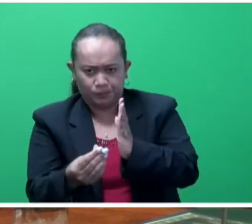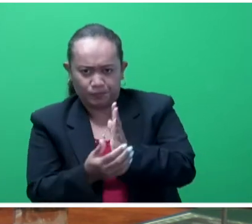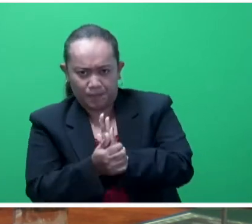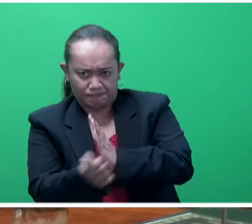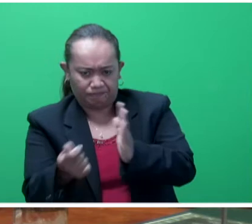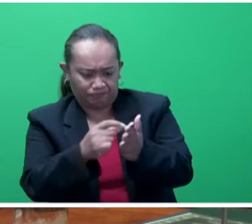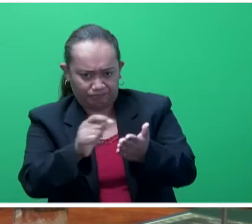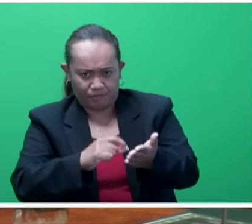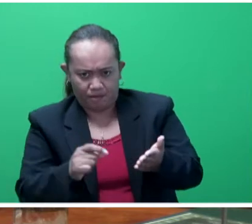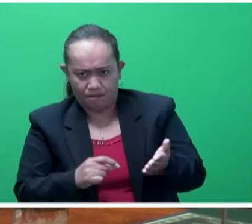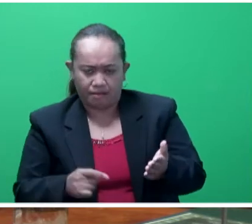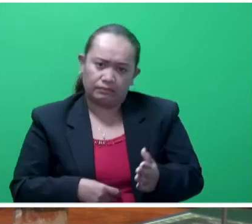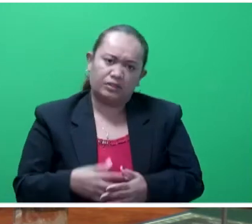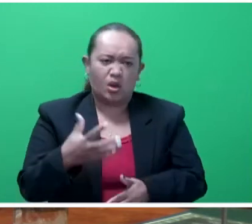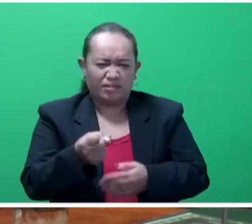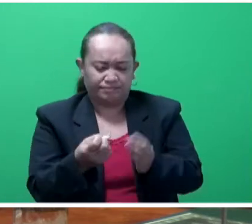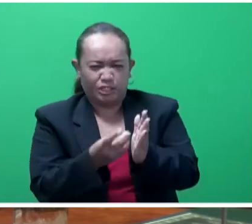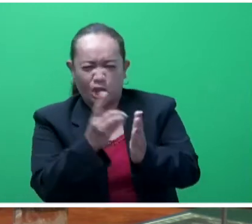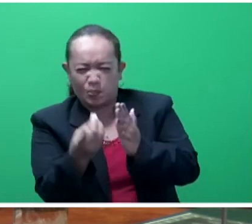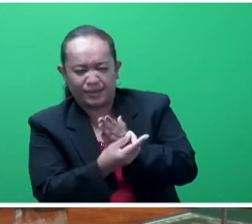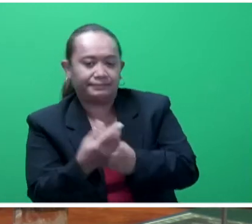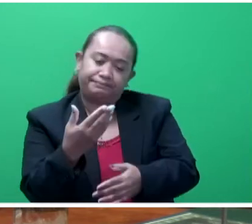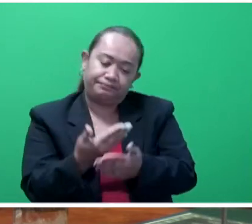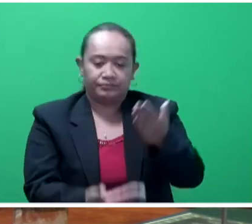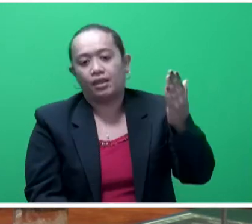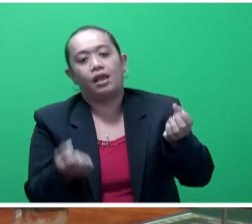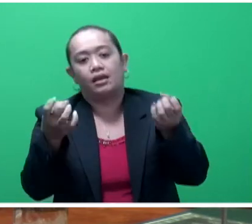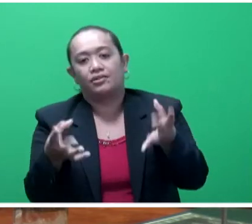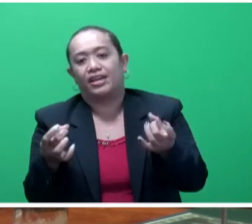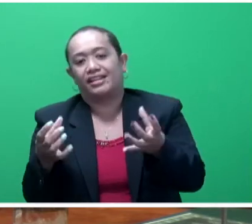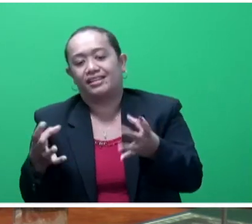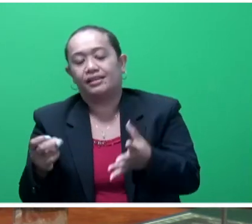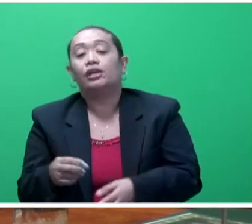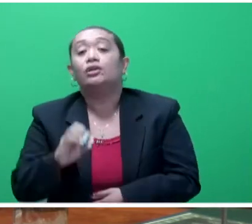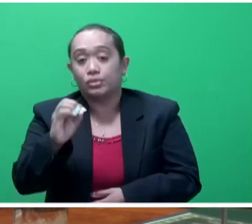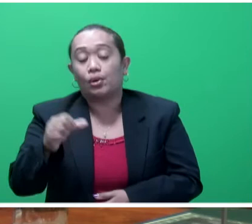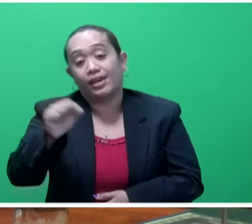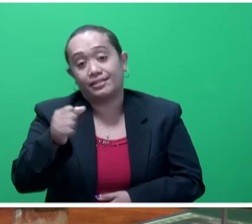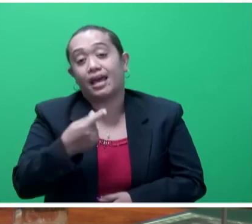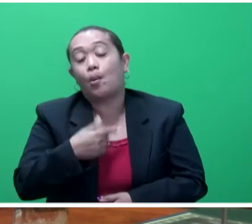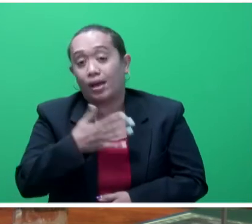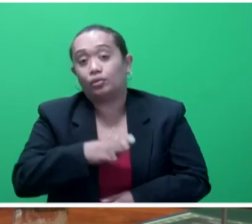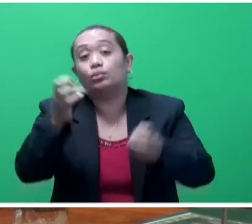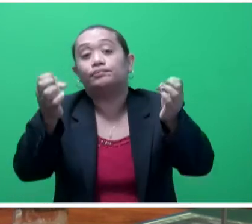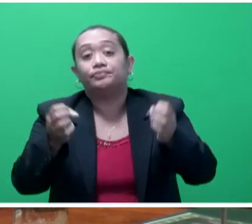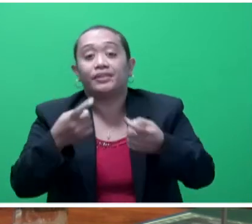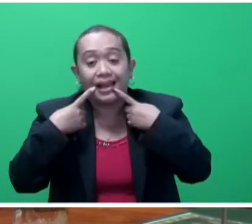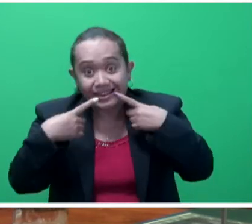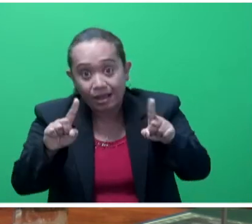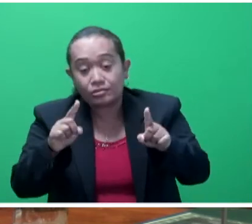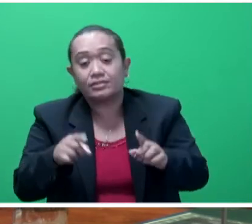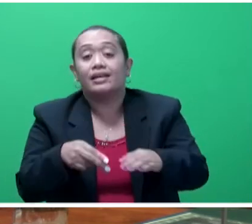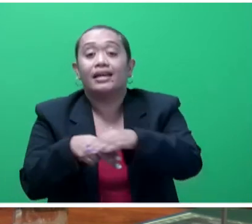And Mr. Speaker, sir, I would like to reassure the residents of Navua and also the